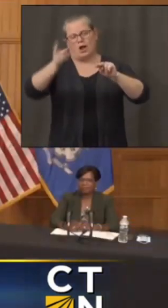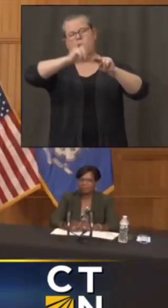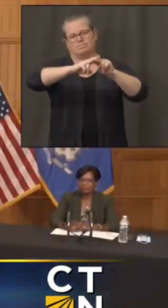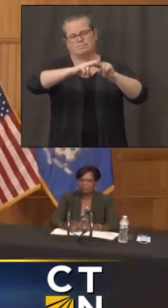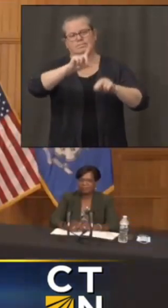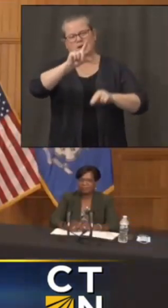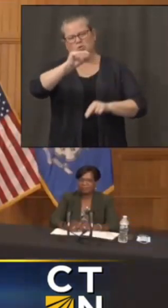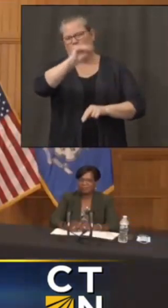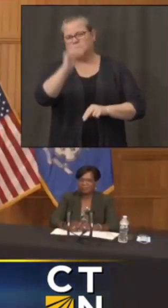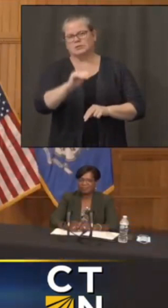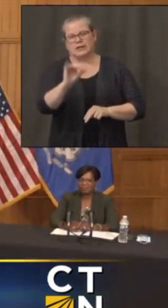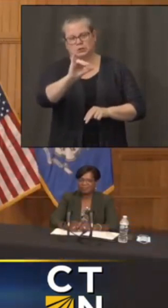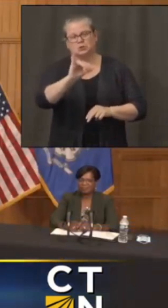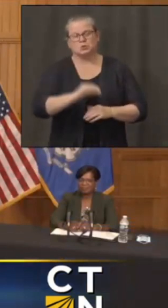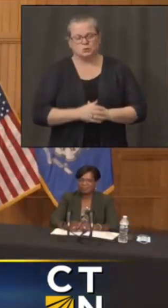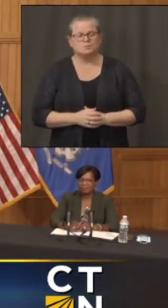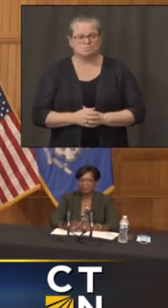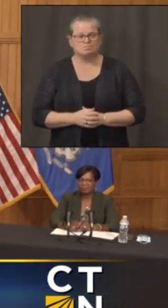News 8.